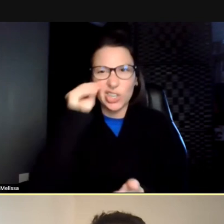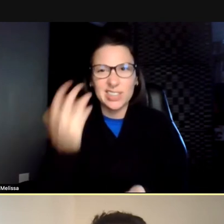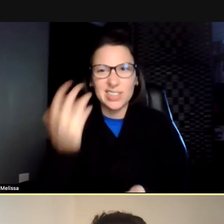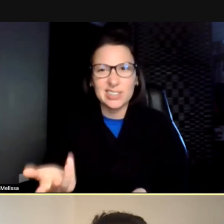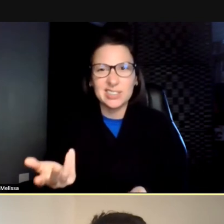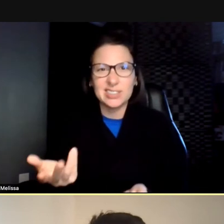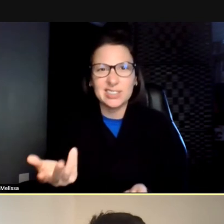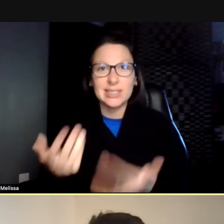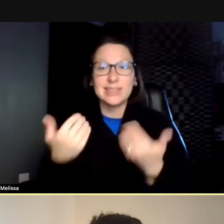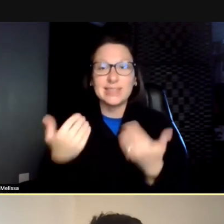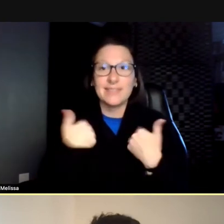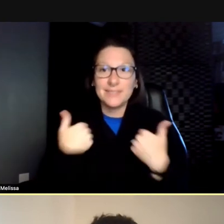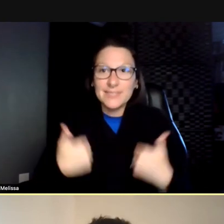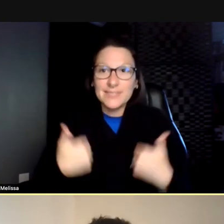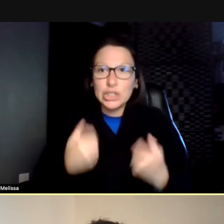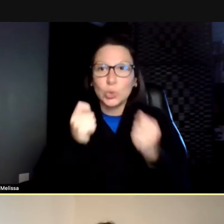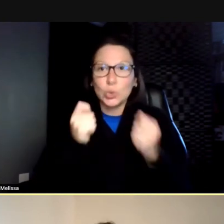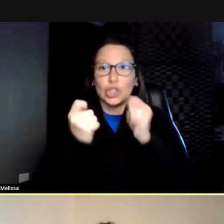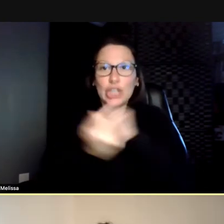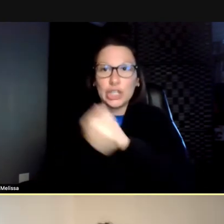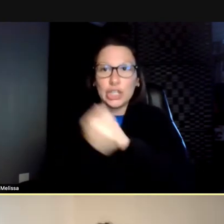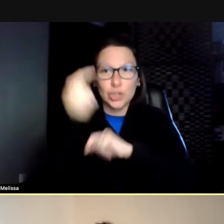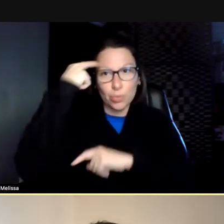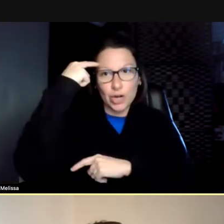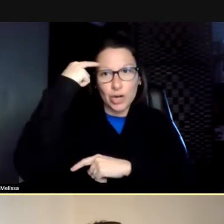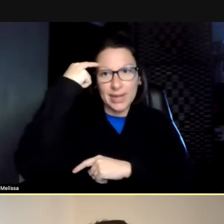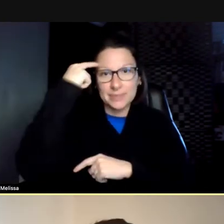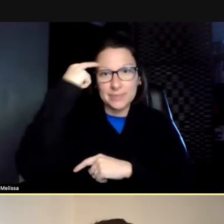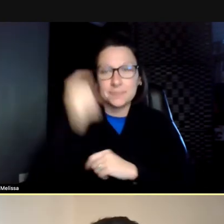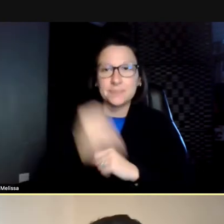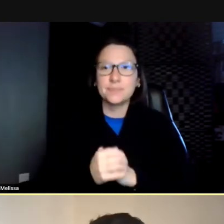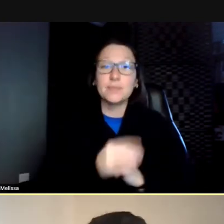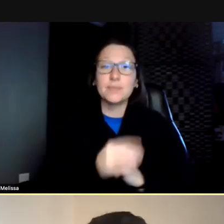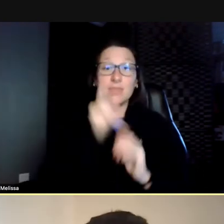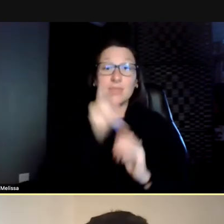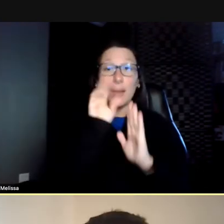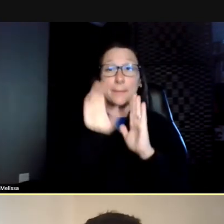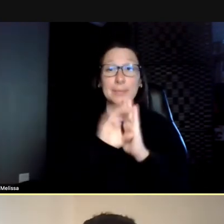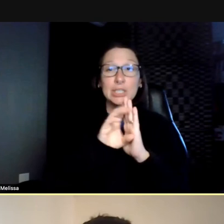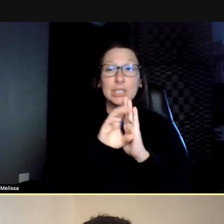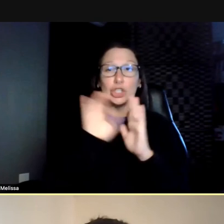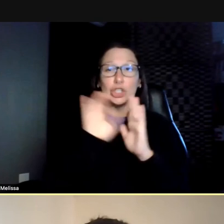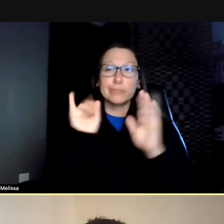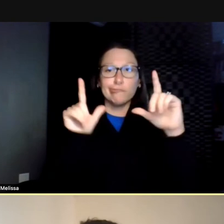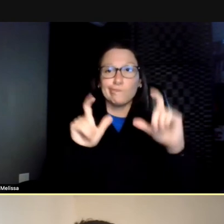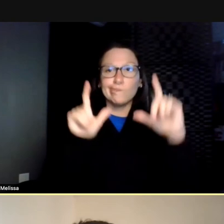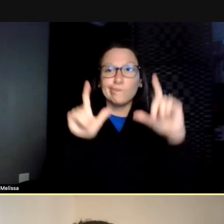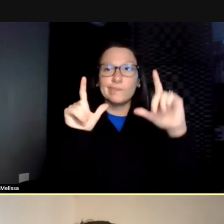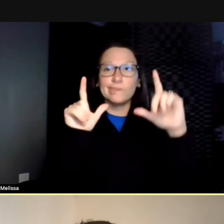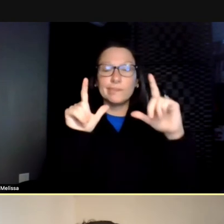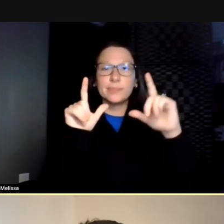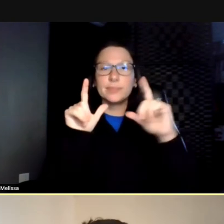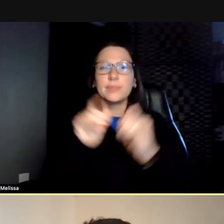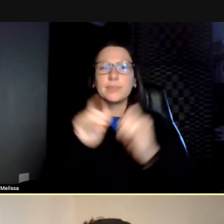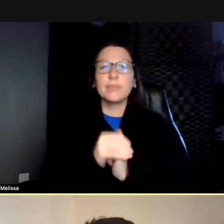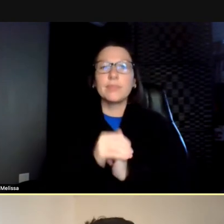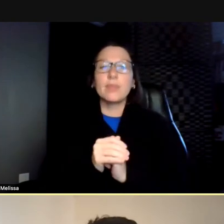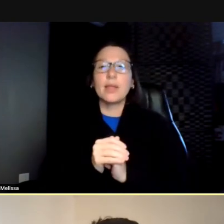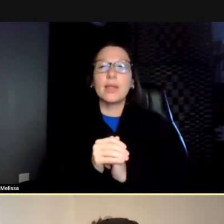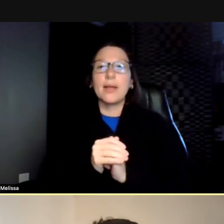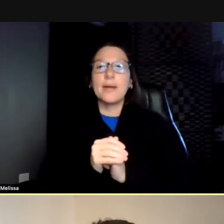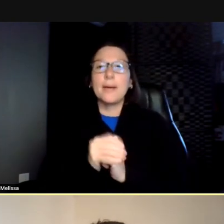in the brain. What we see here is a sort of like a screenshot, if you will, of like a